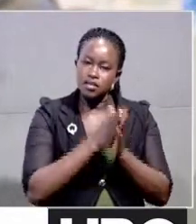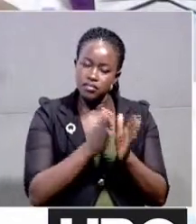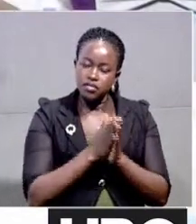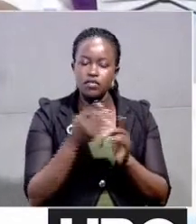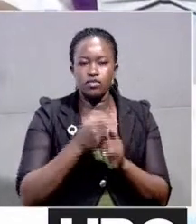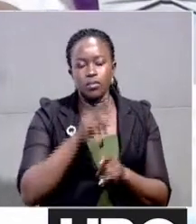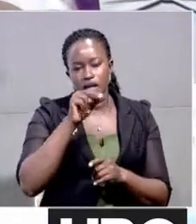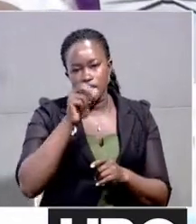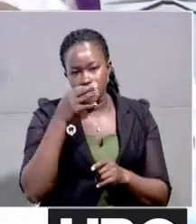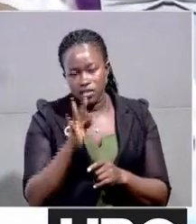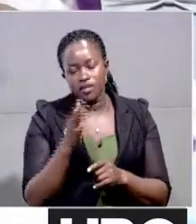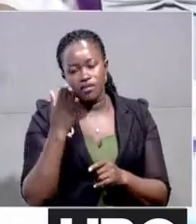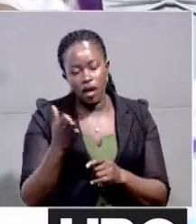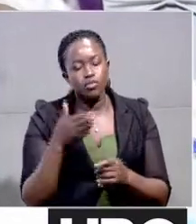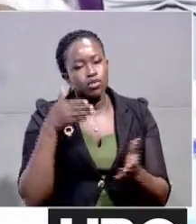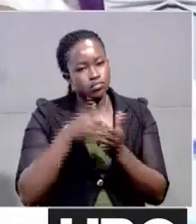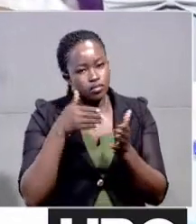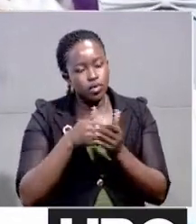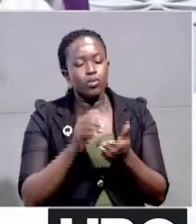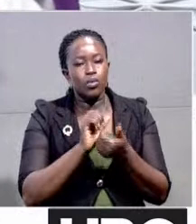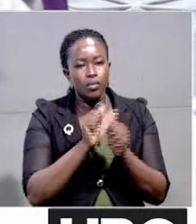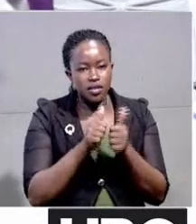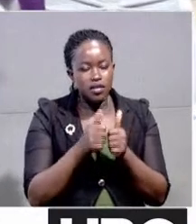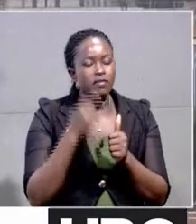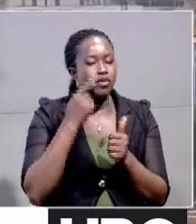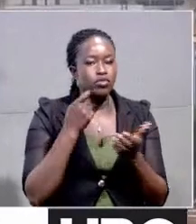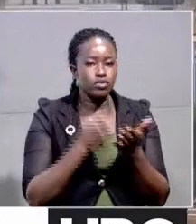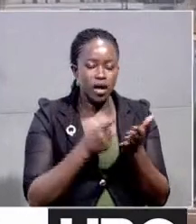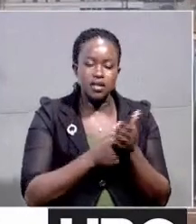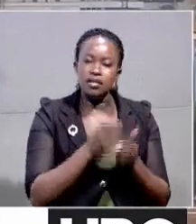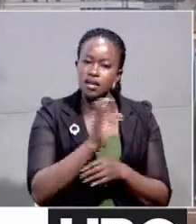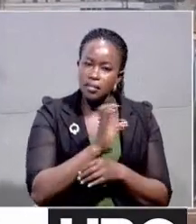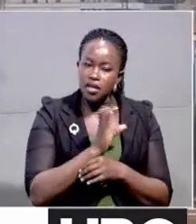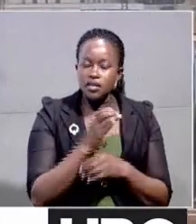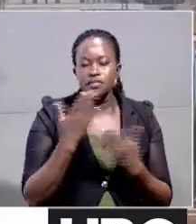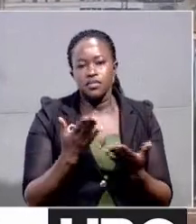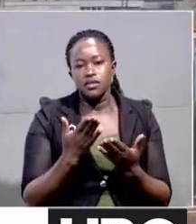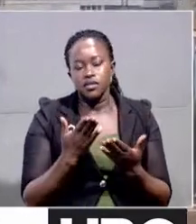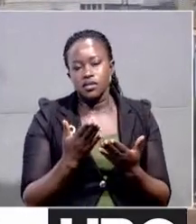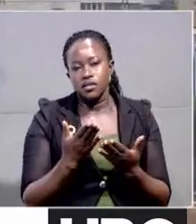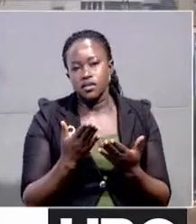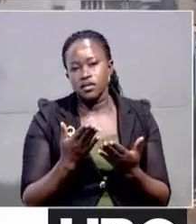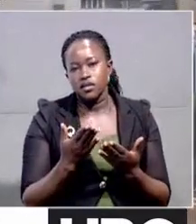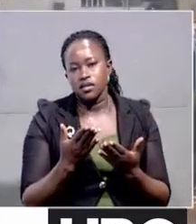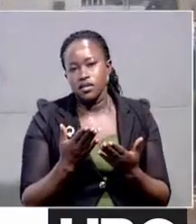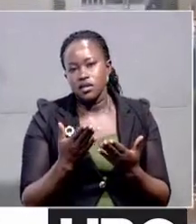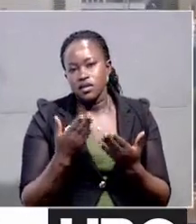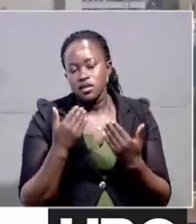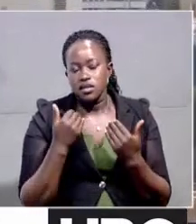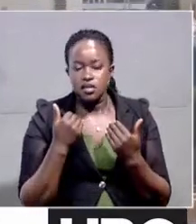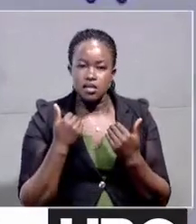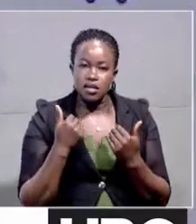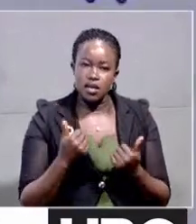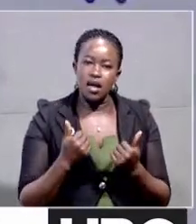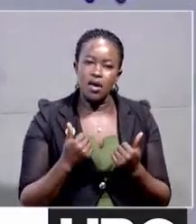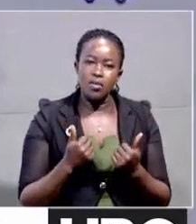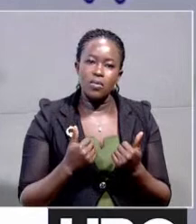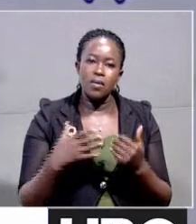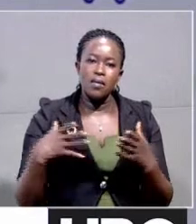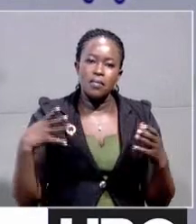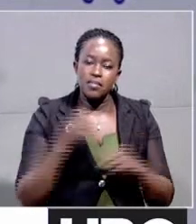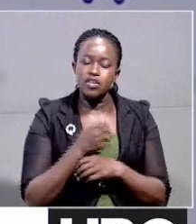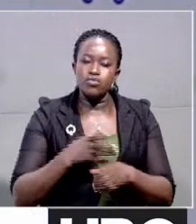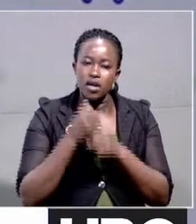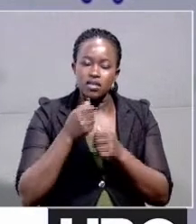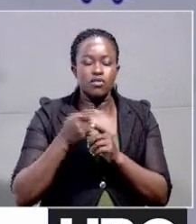NSSF that impede the competitiveness of Ugandan farms include high mistrust from foreign farms, high tendering